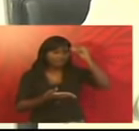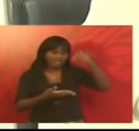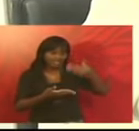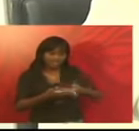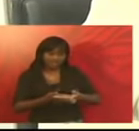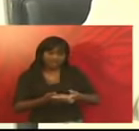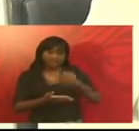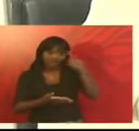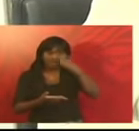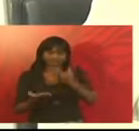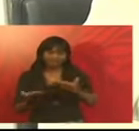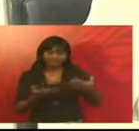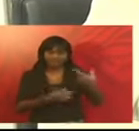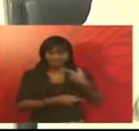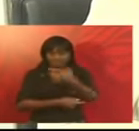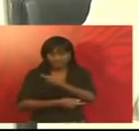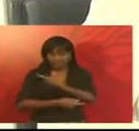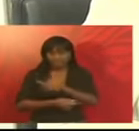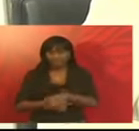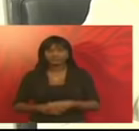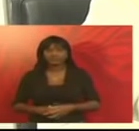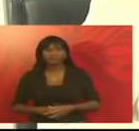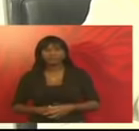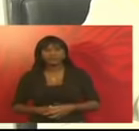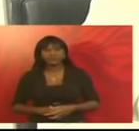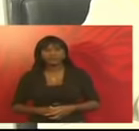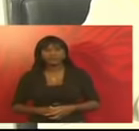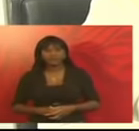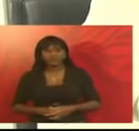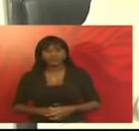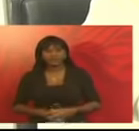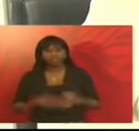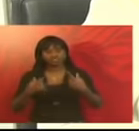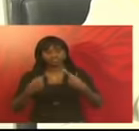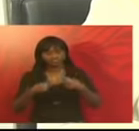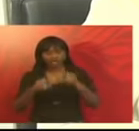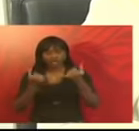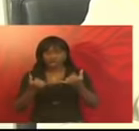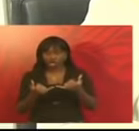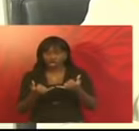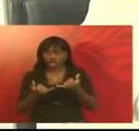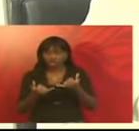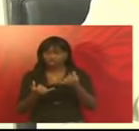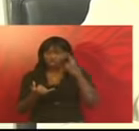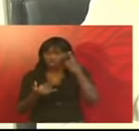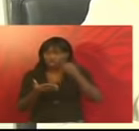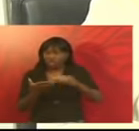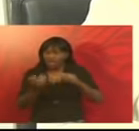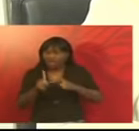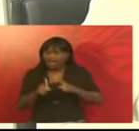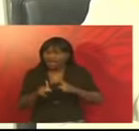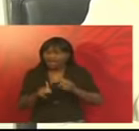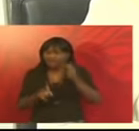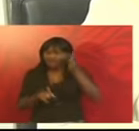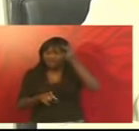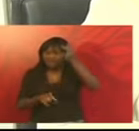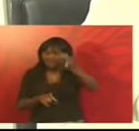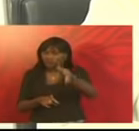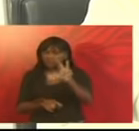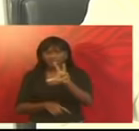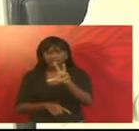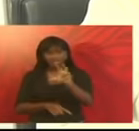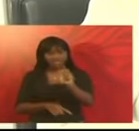his vaccine. Trying now to predict what will happen 30 years down the road